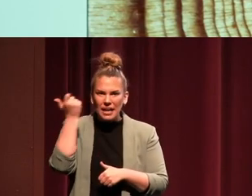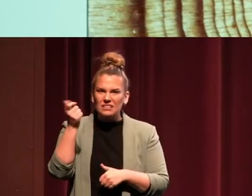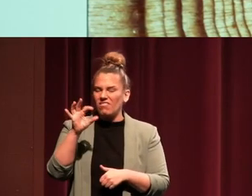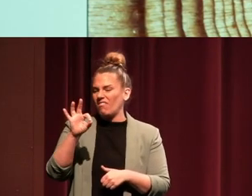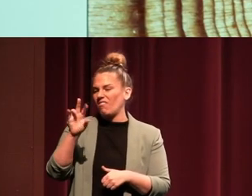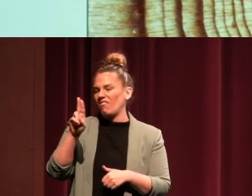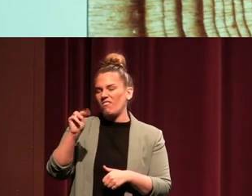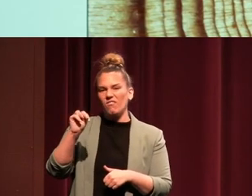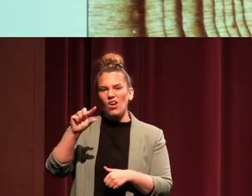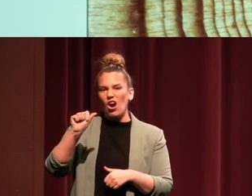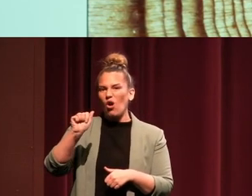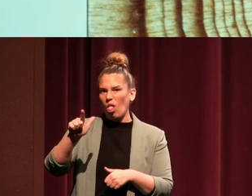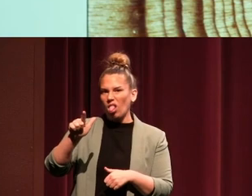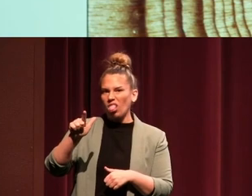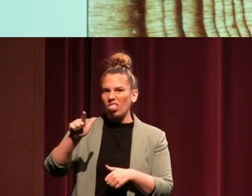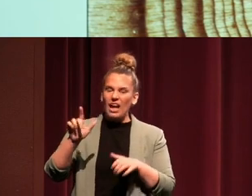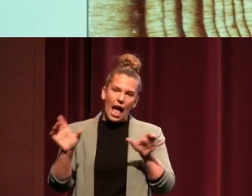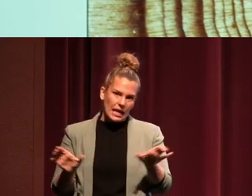activity.